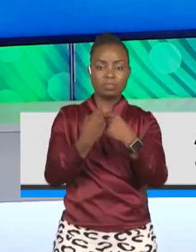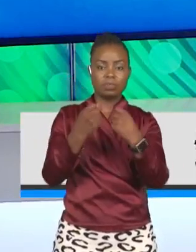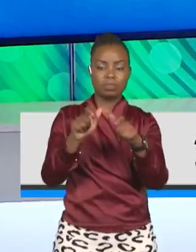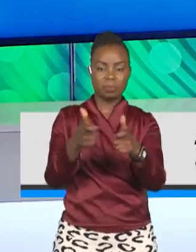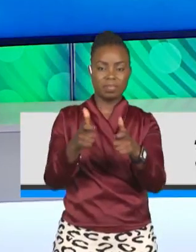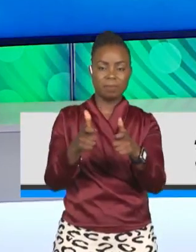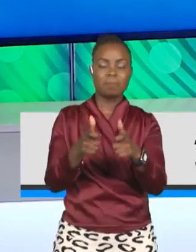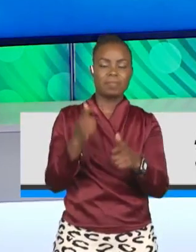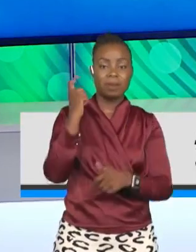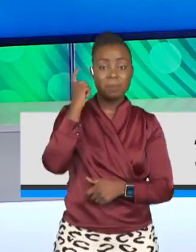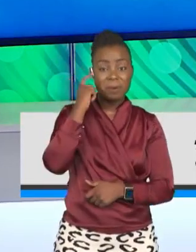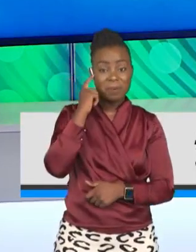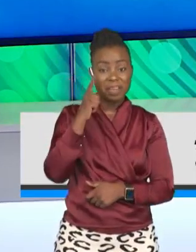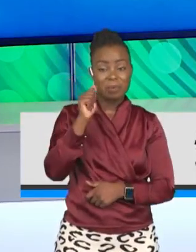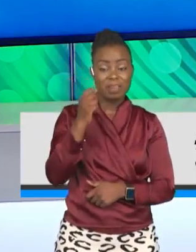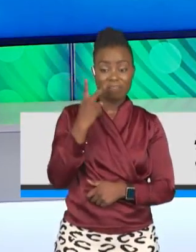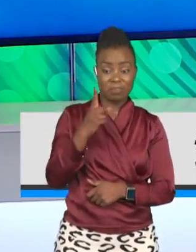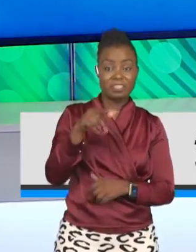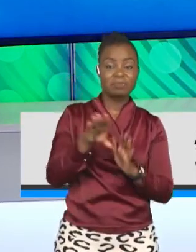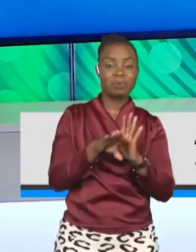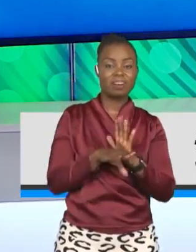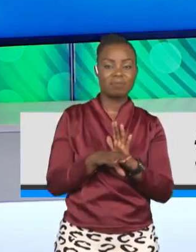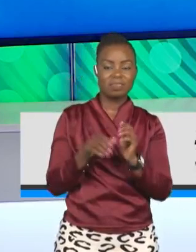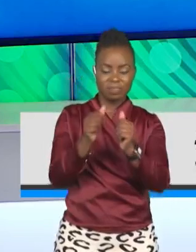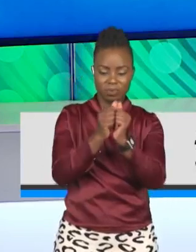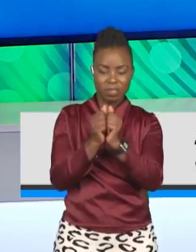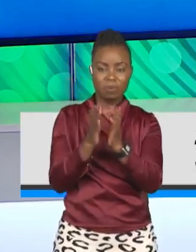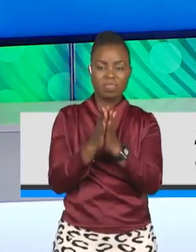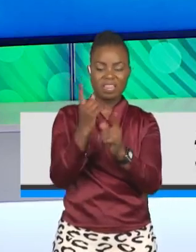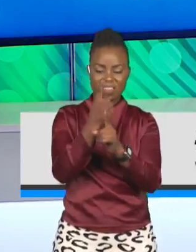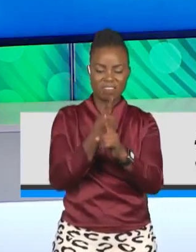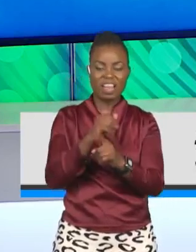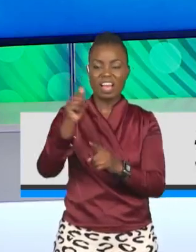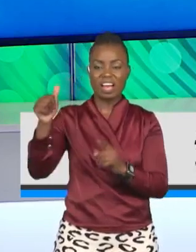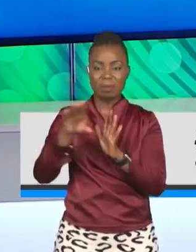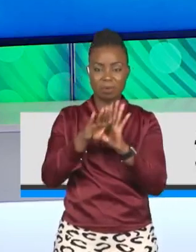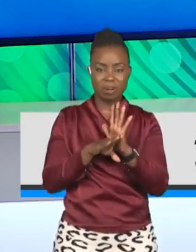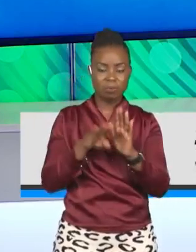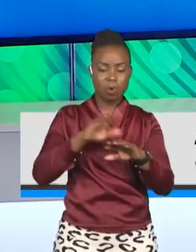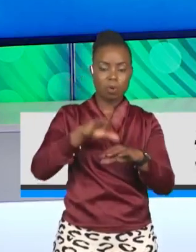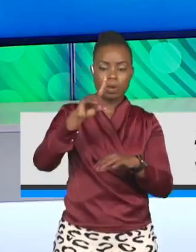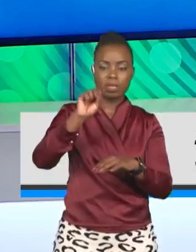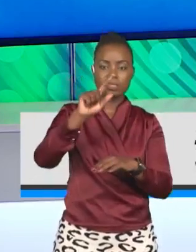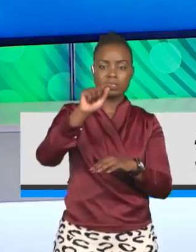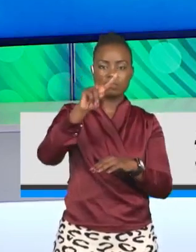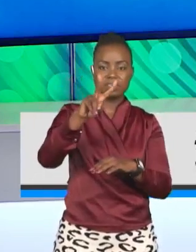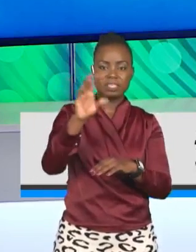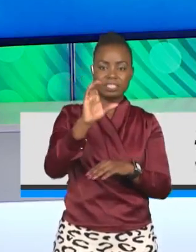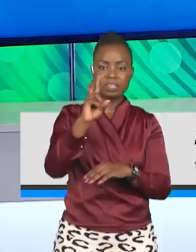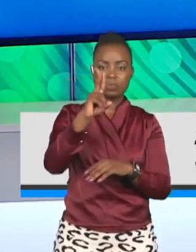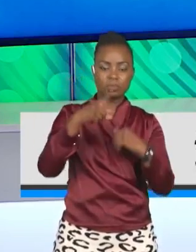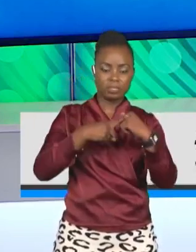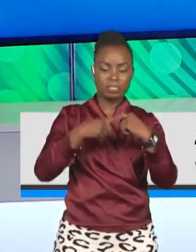pages. Remember, you can view this program along with our wide array of other programs on DSTV channel